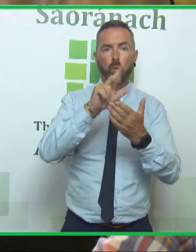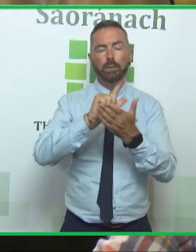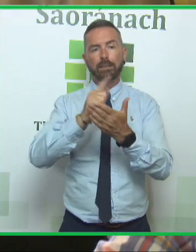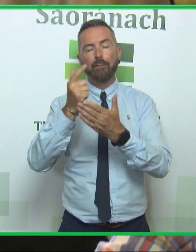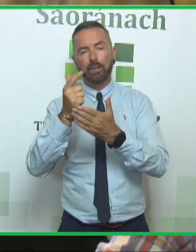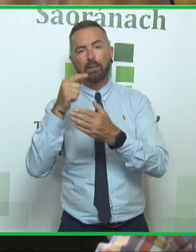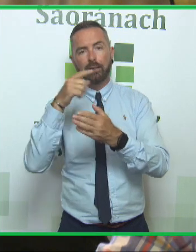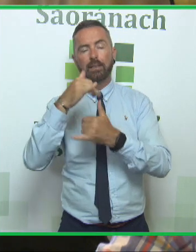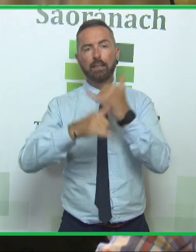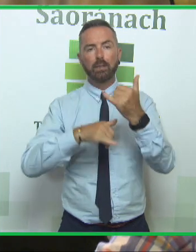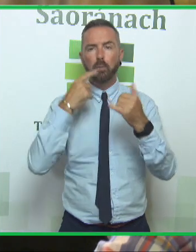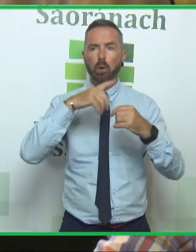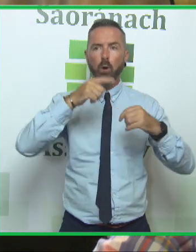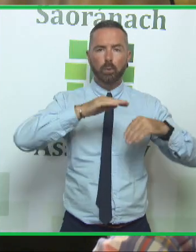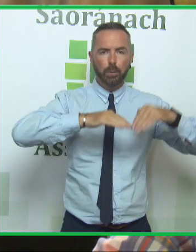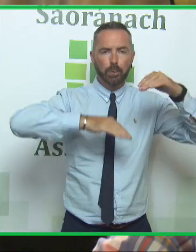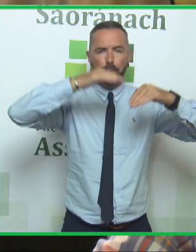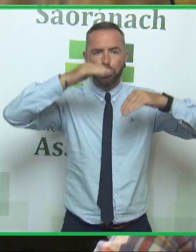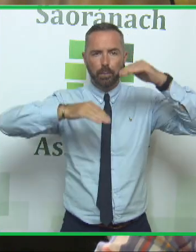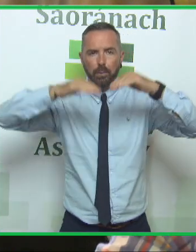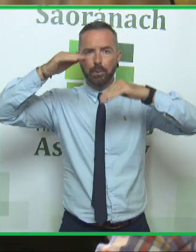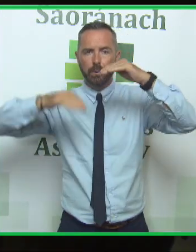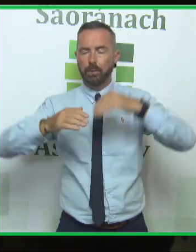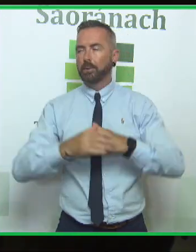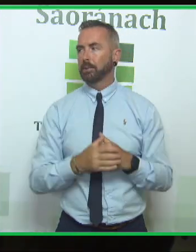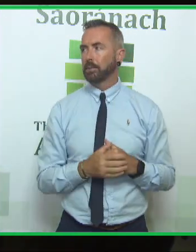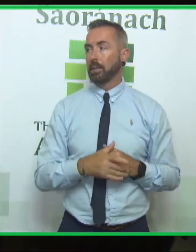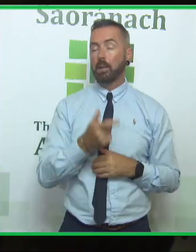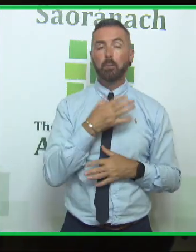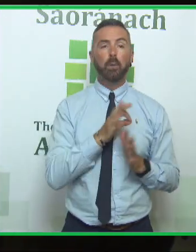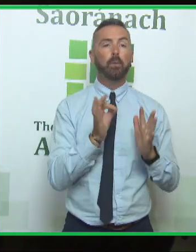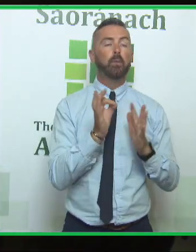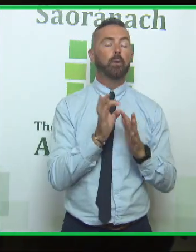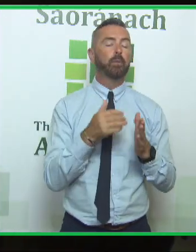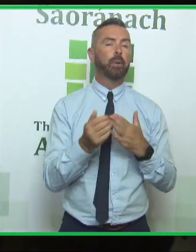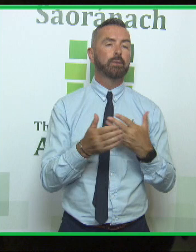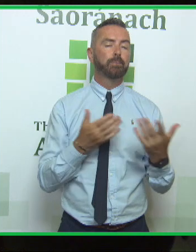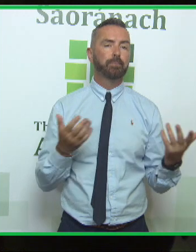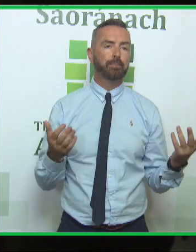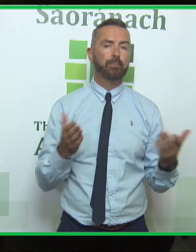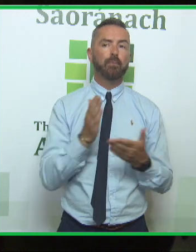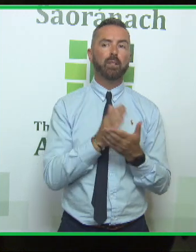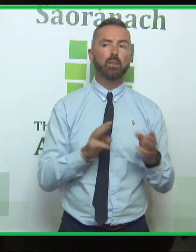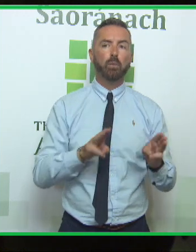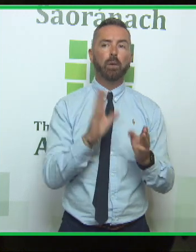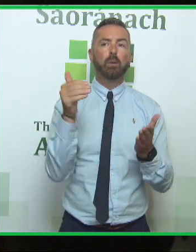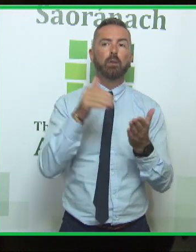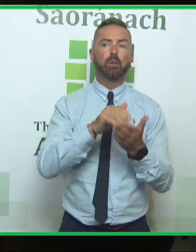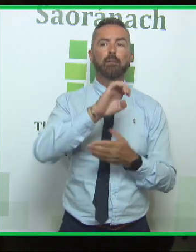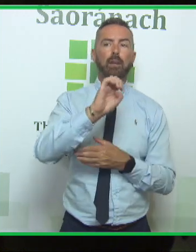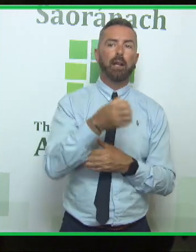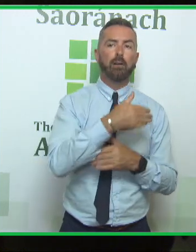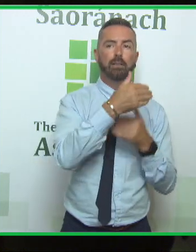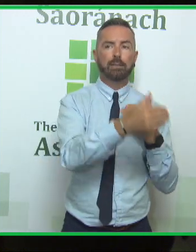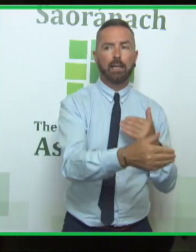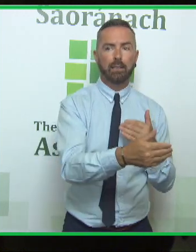always fluctuating from year to year. But the point being that some people present at a very early stage.